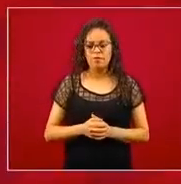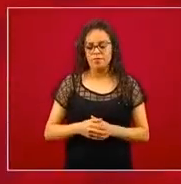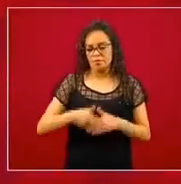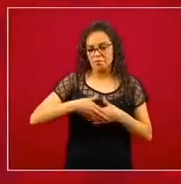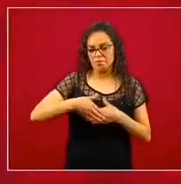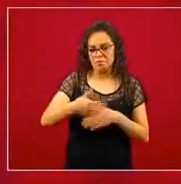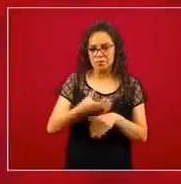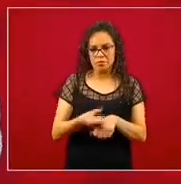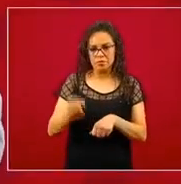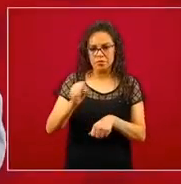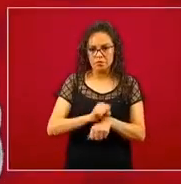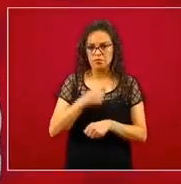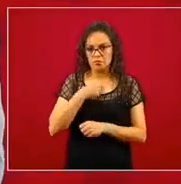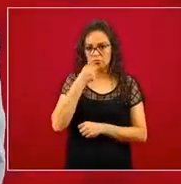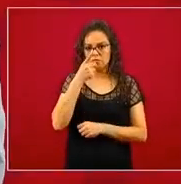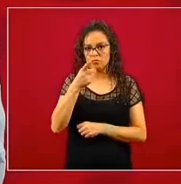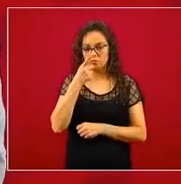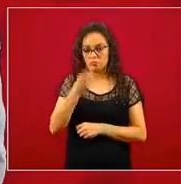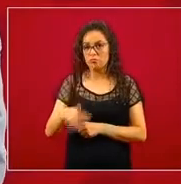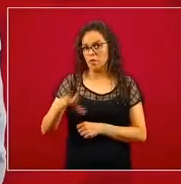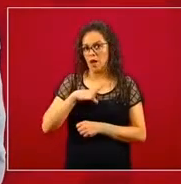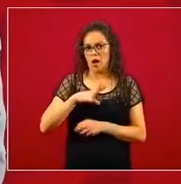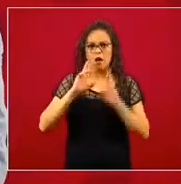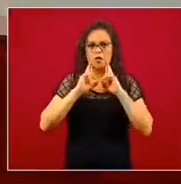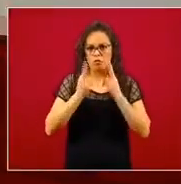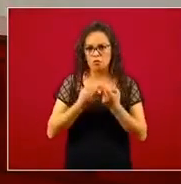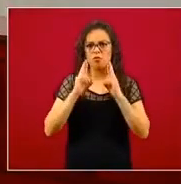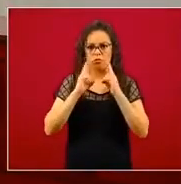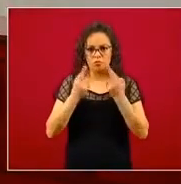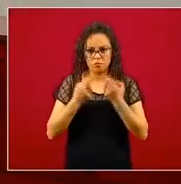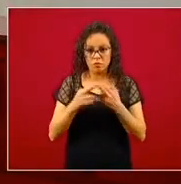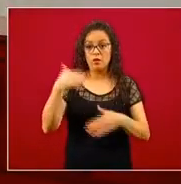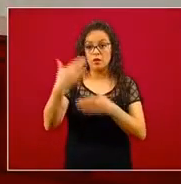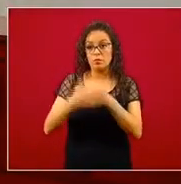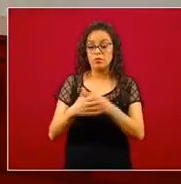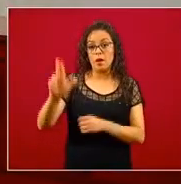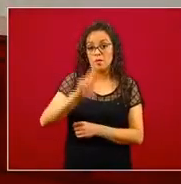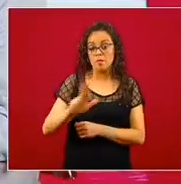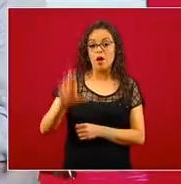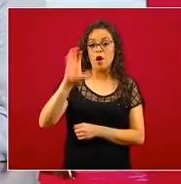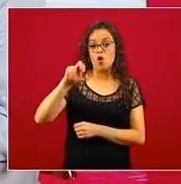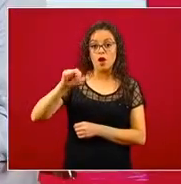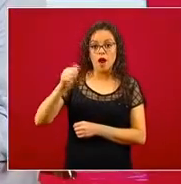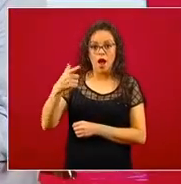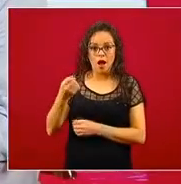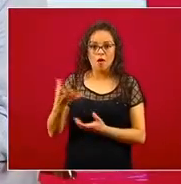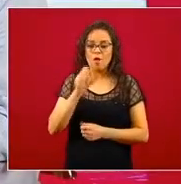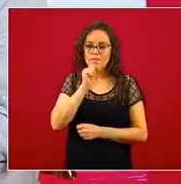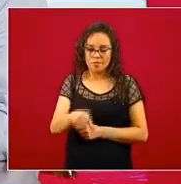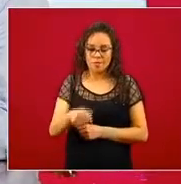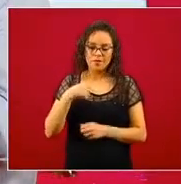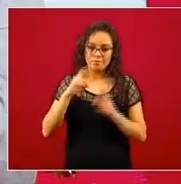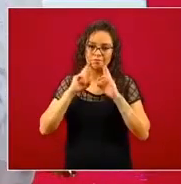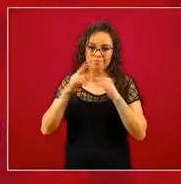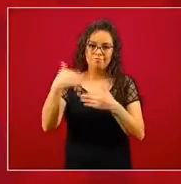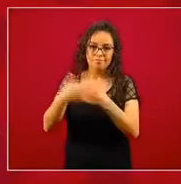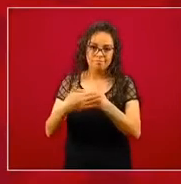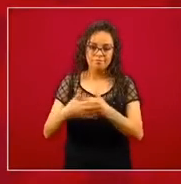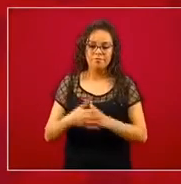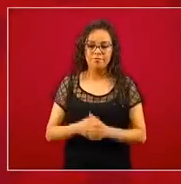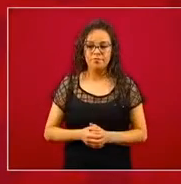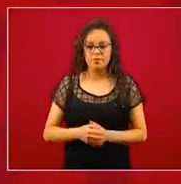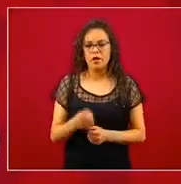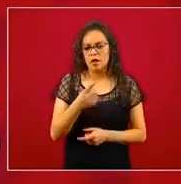list. We gave the first presentation and we listened very respectfully the reaction, the response from